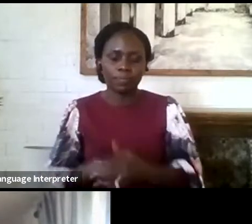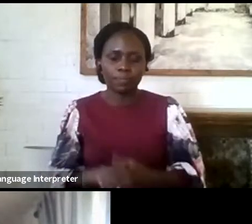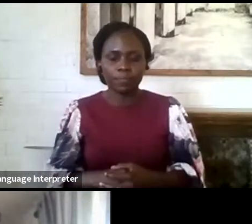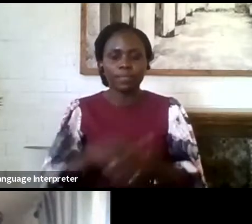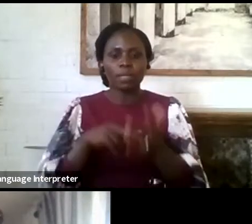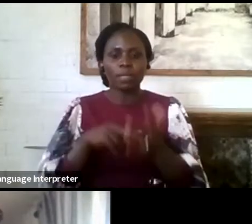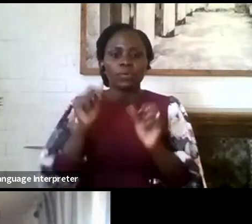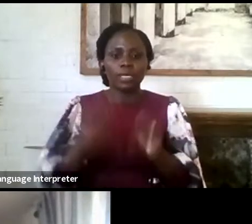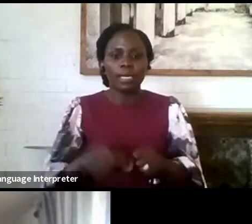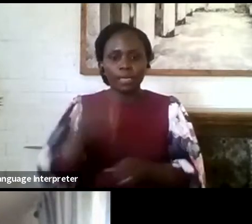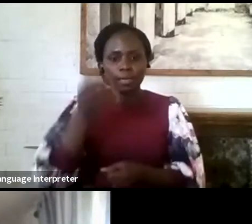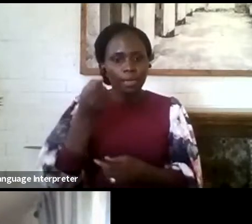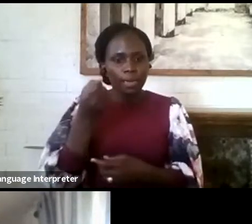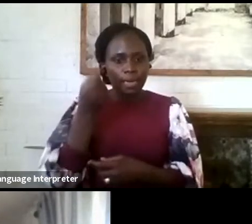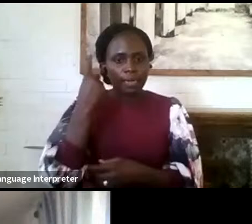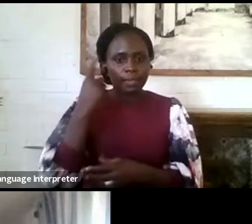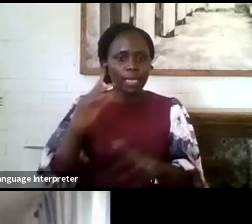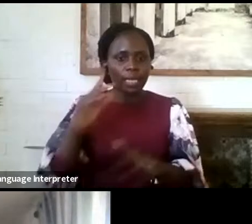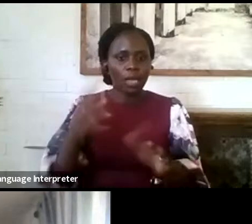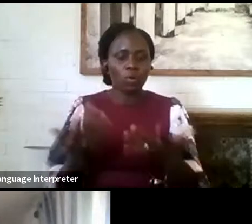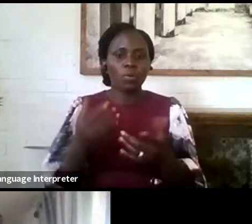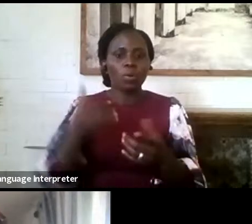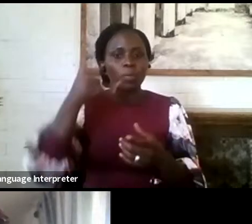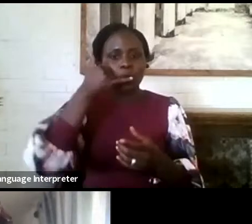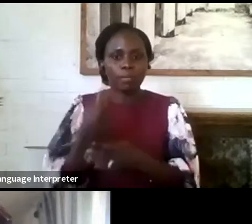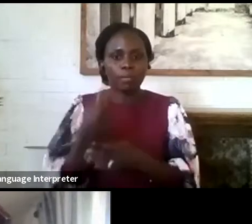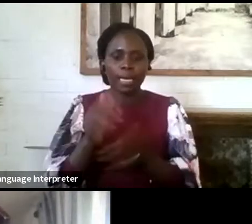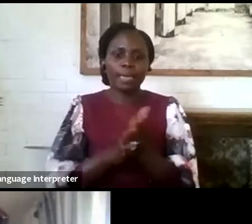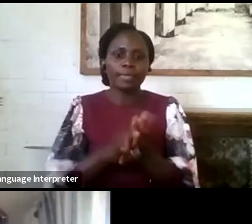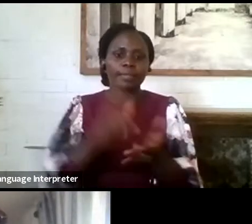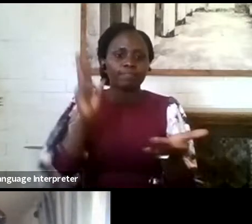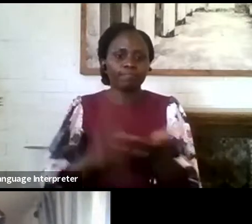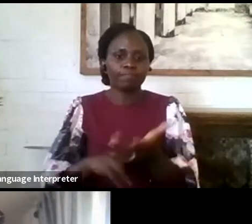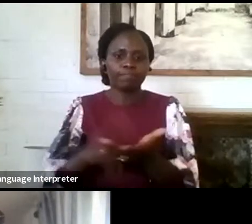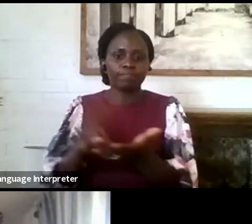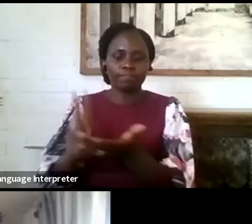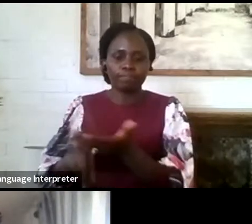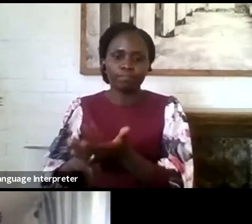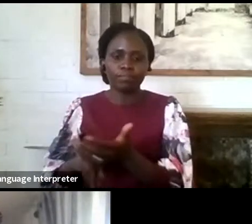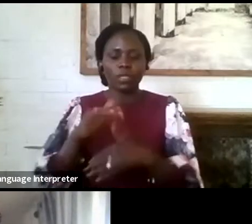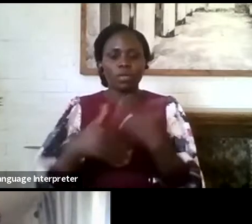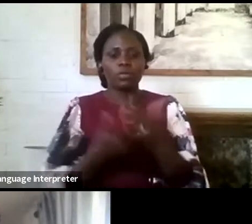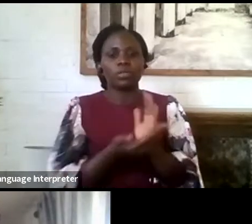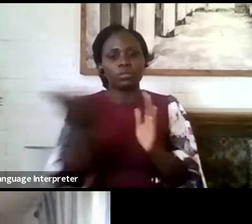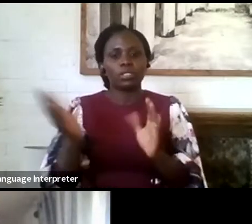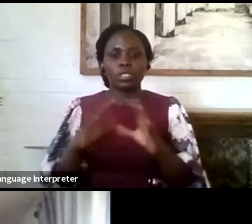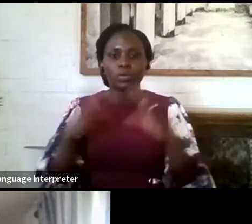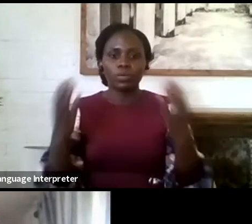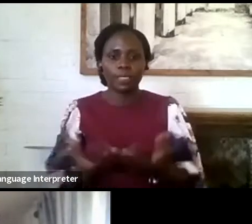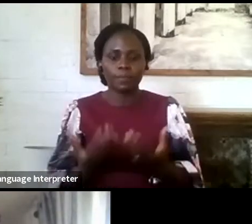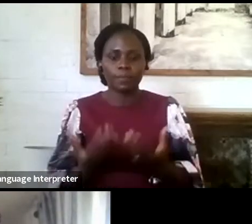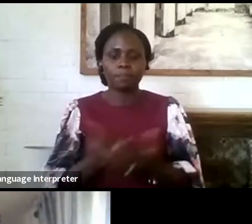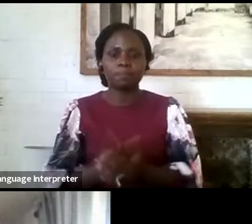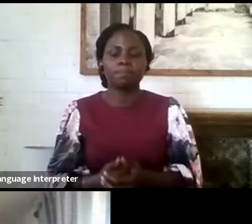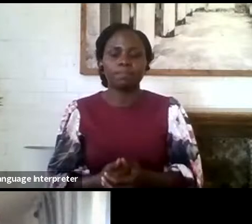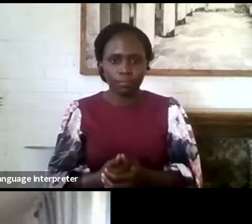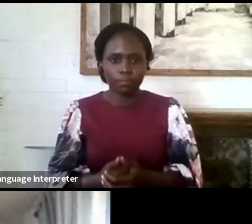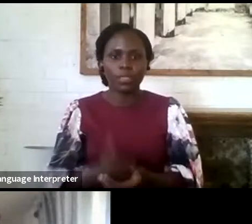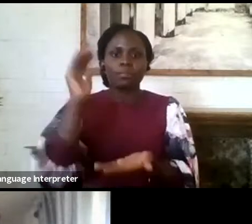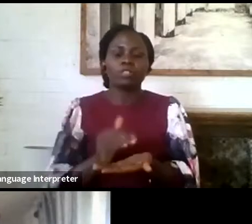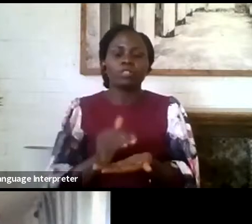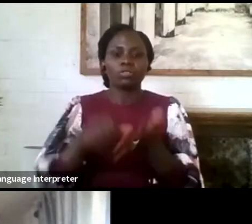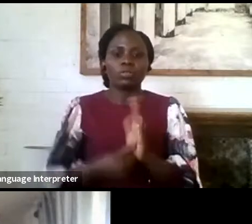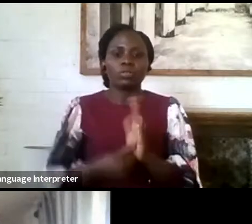mobile money and its adoption across the continent. A second risk mitigation factor will be political